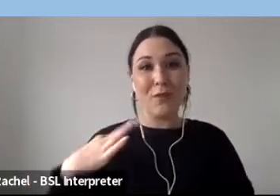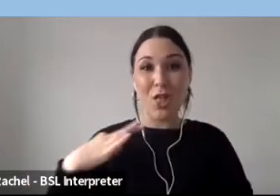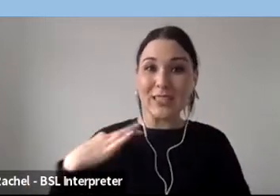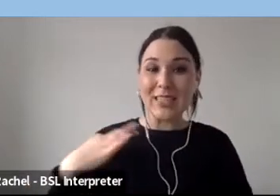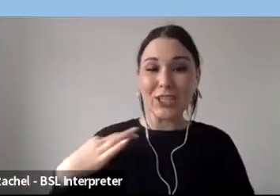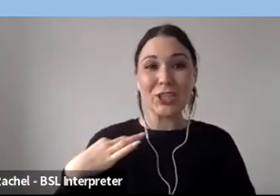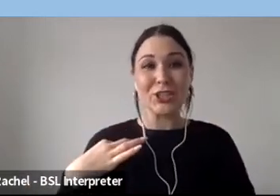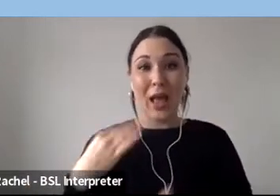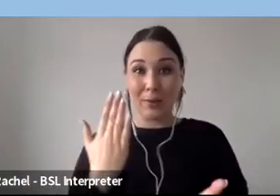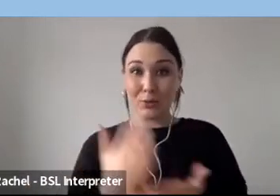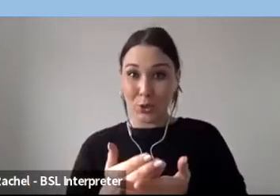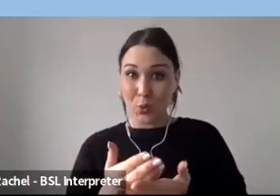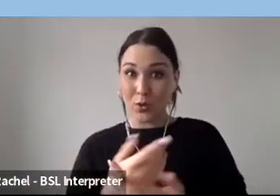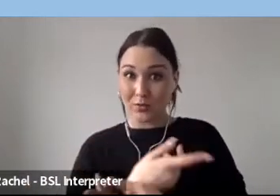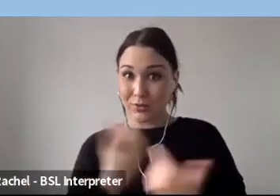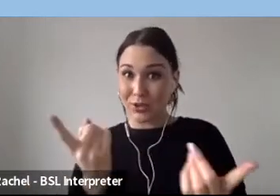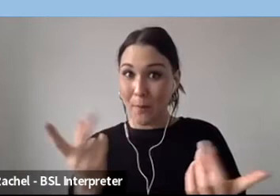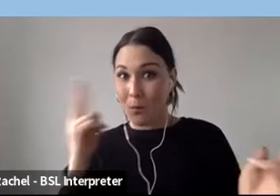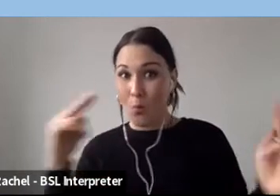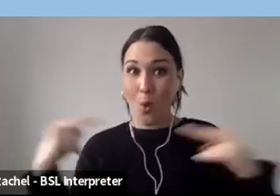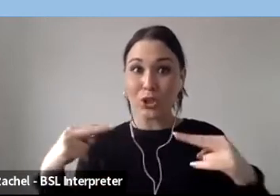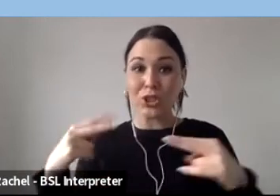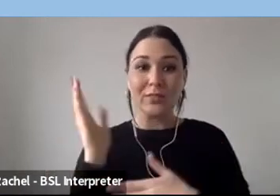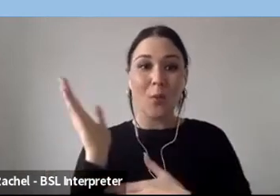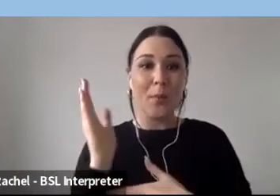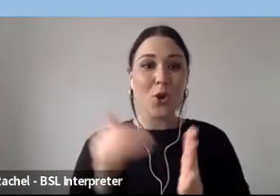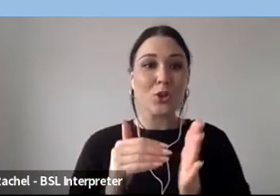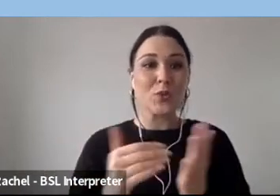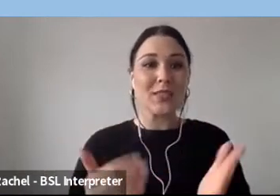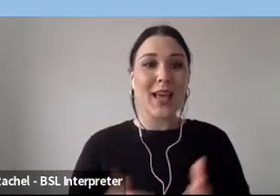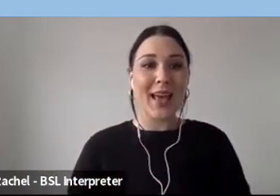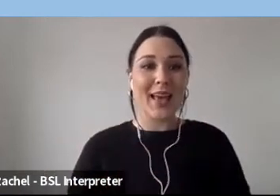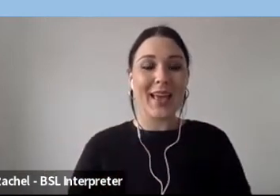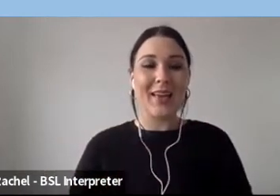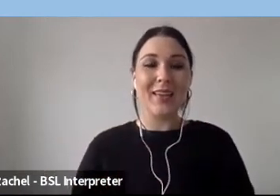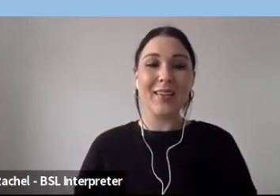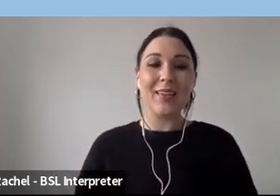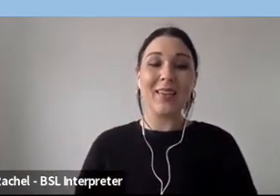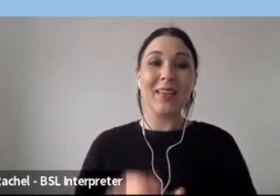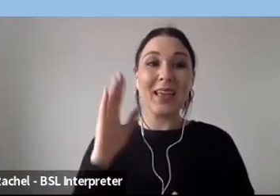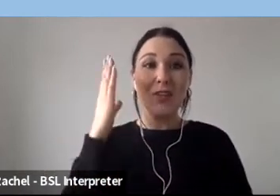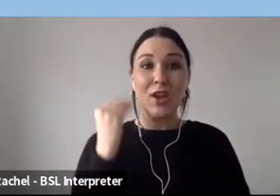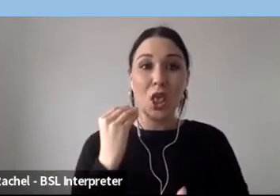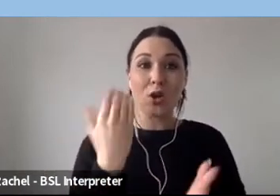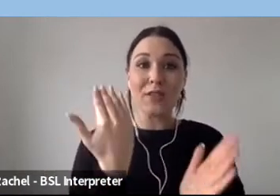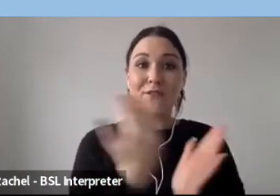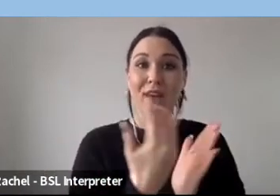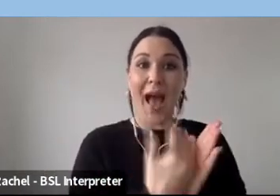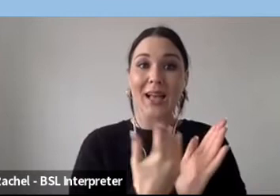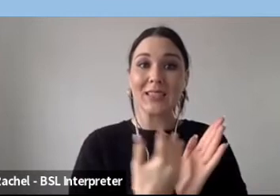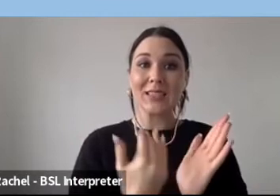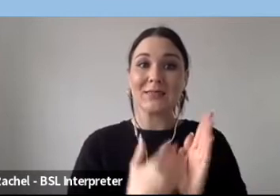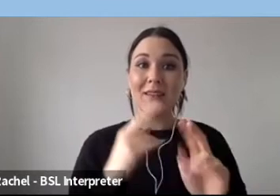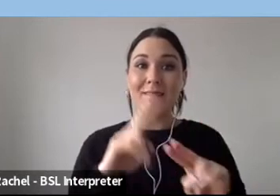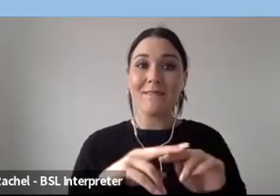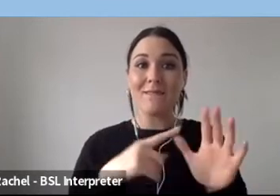you who I'm sure are watching the webinar today, and we'll put the hearing loss fact sheet link into the Q&A and also